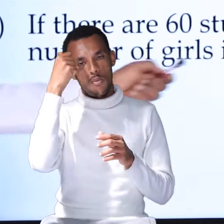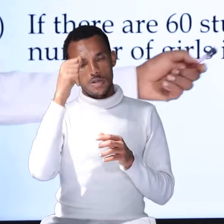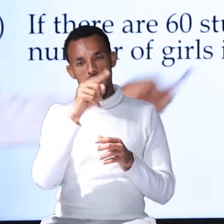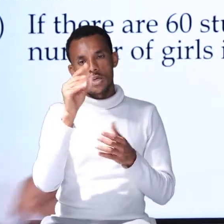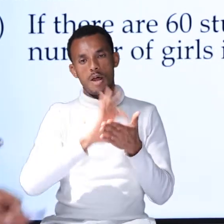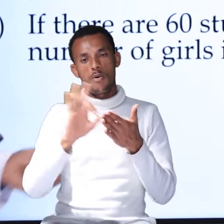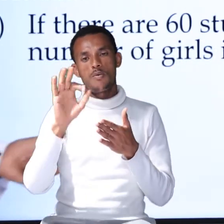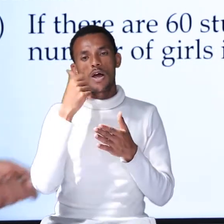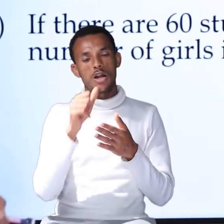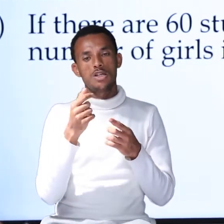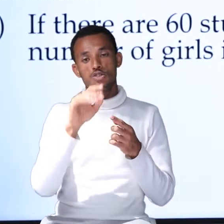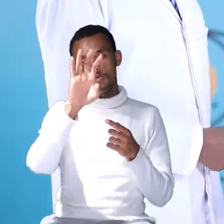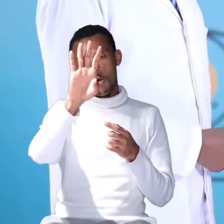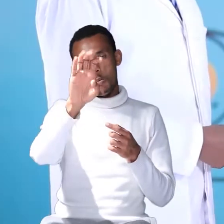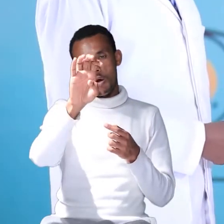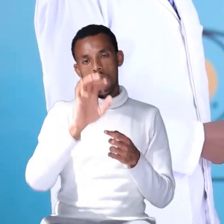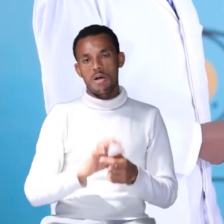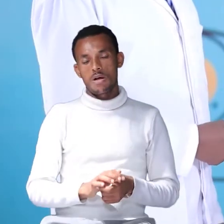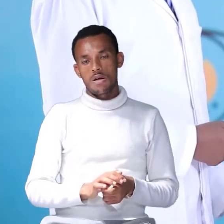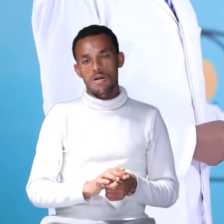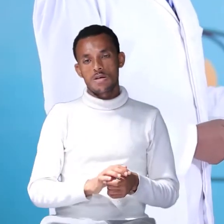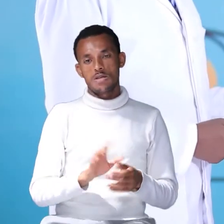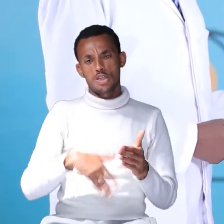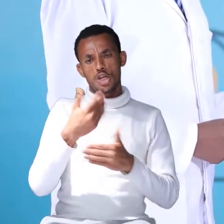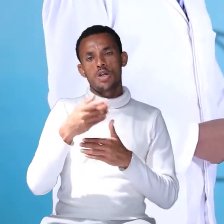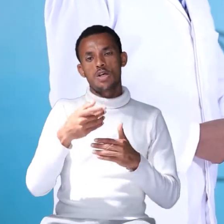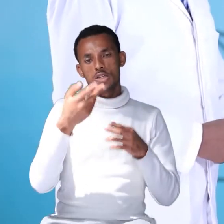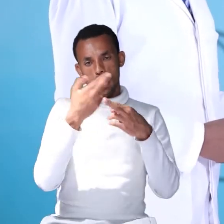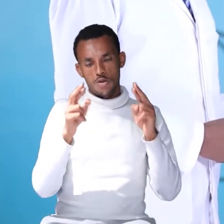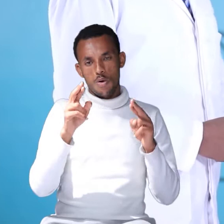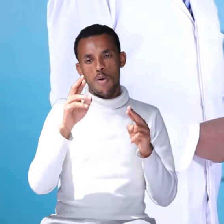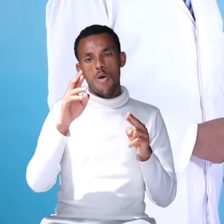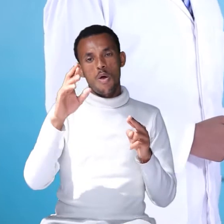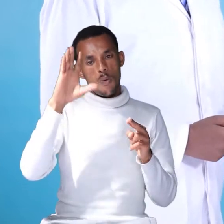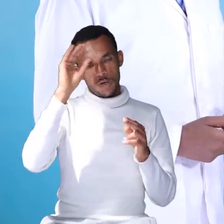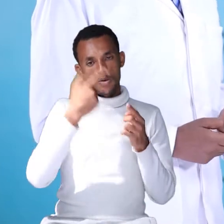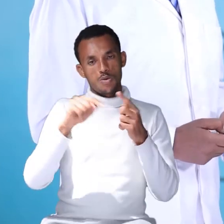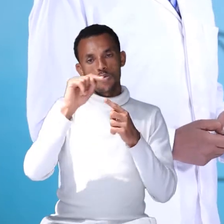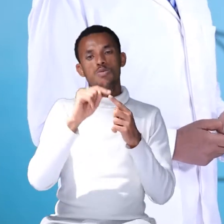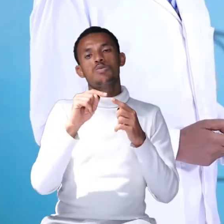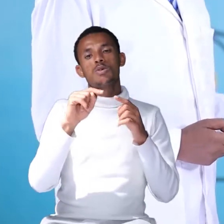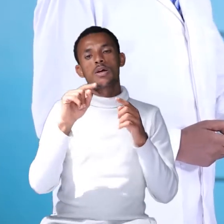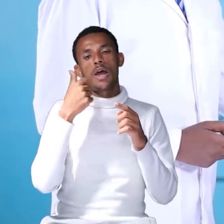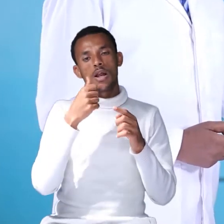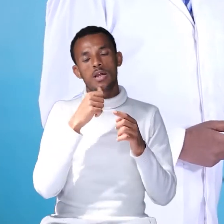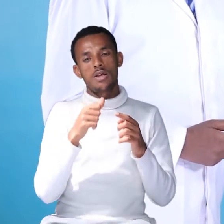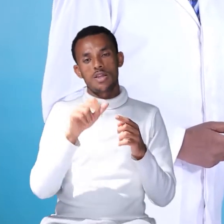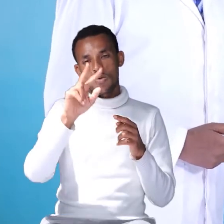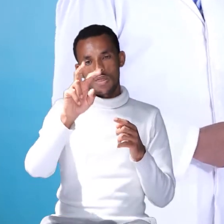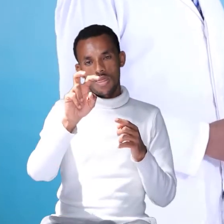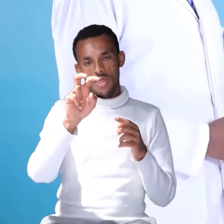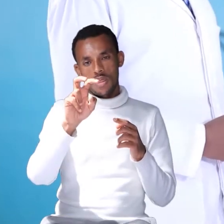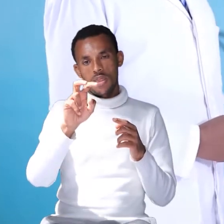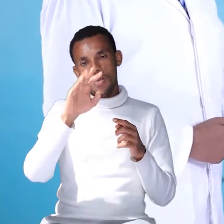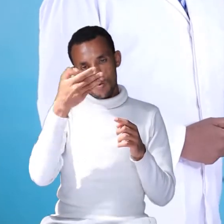the number of girls to be 14. Then what you have? The ratio of boys to girls, part to part. 20